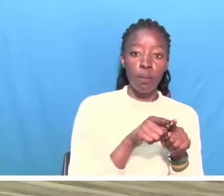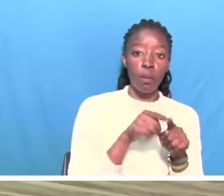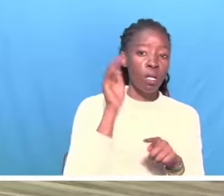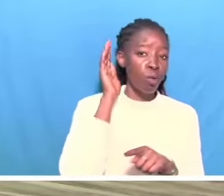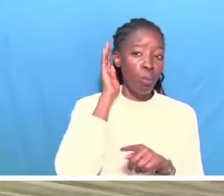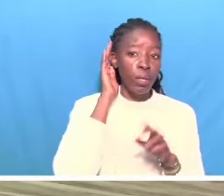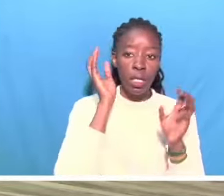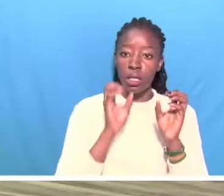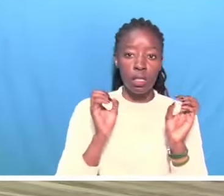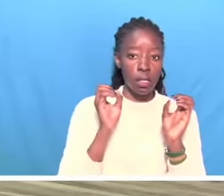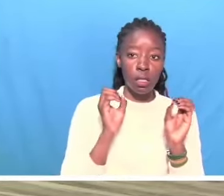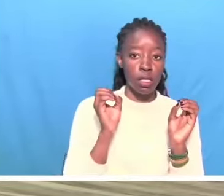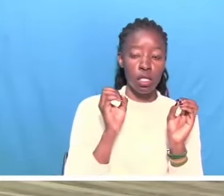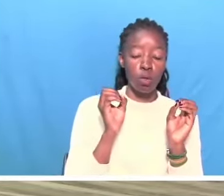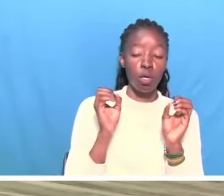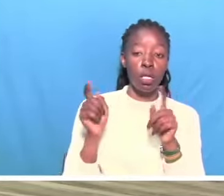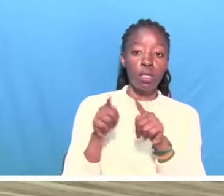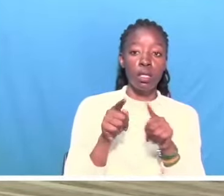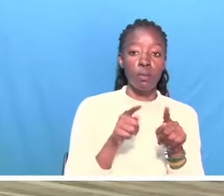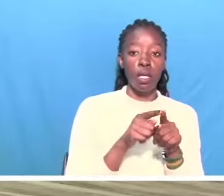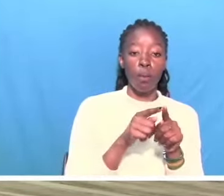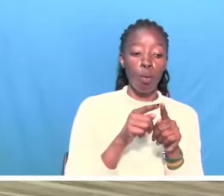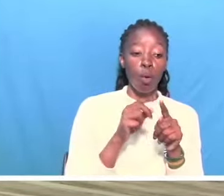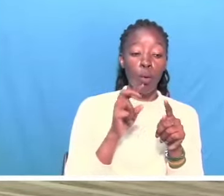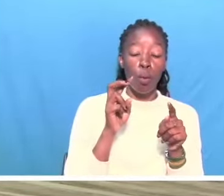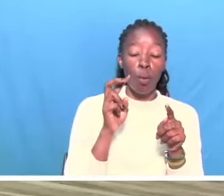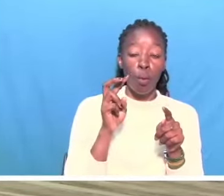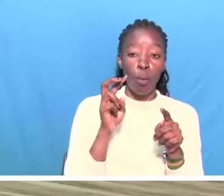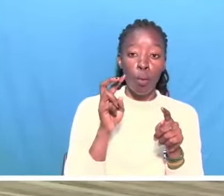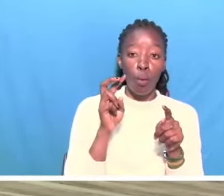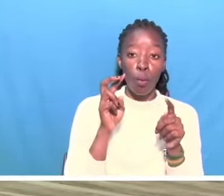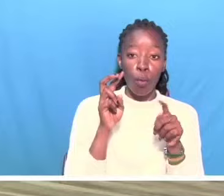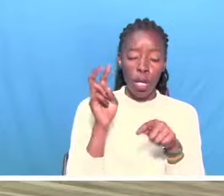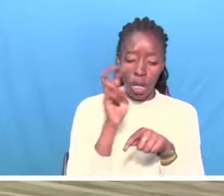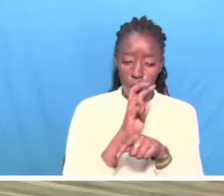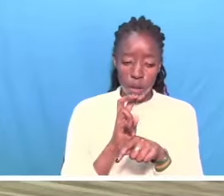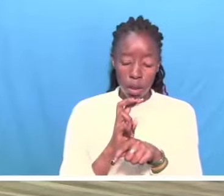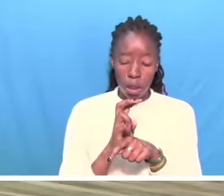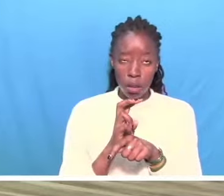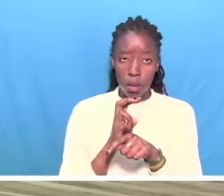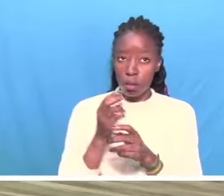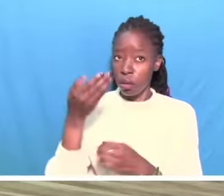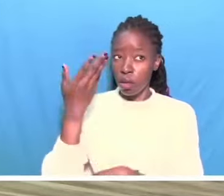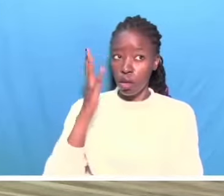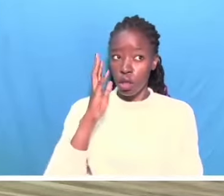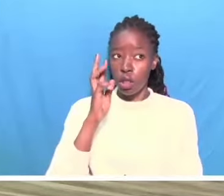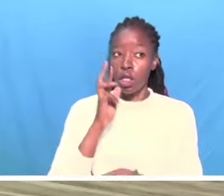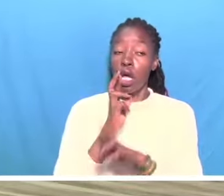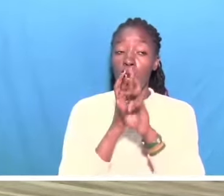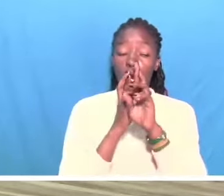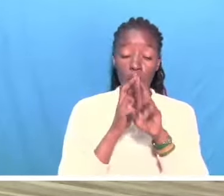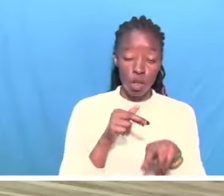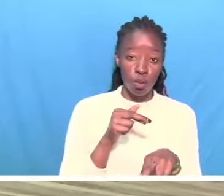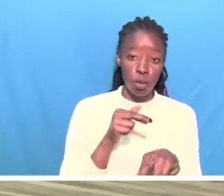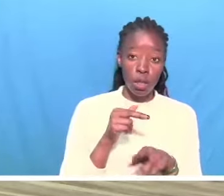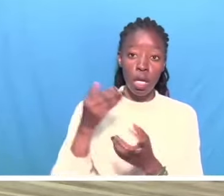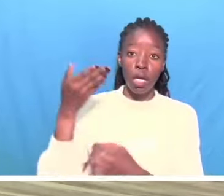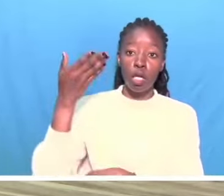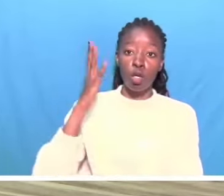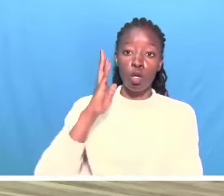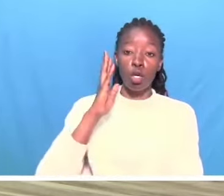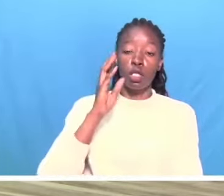then we also looked at God's response, and we saw that God promises restoration,